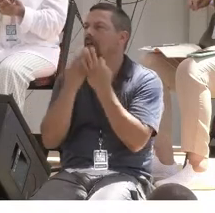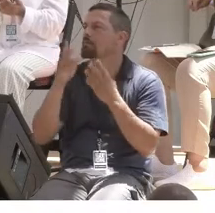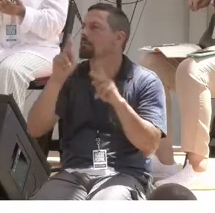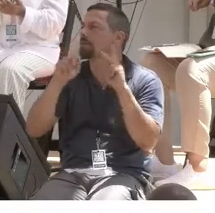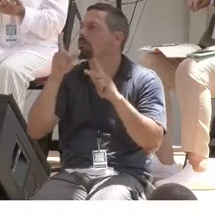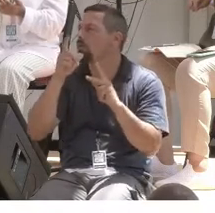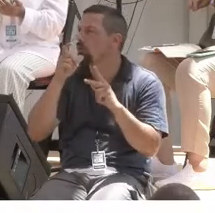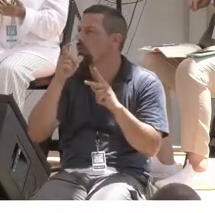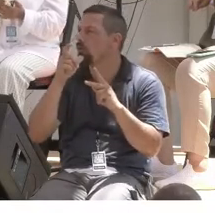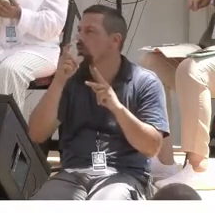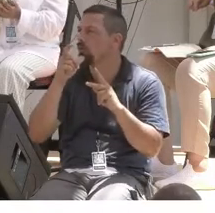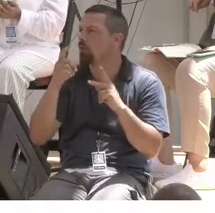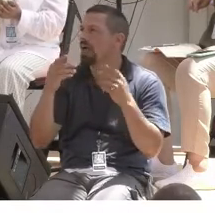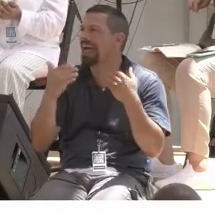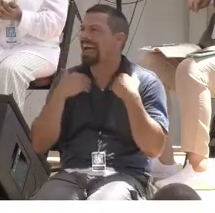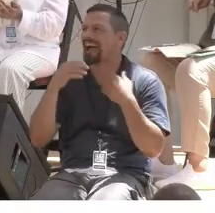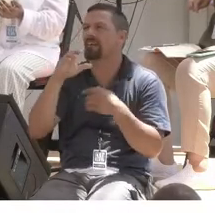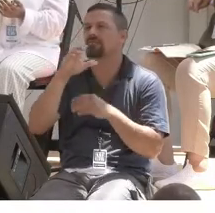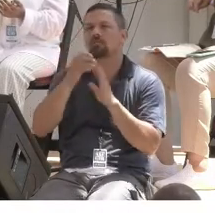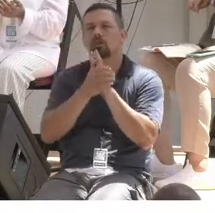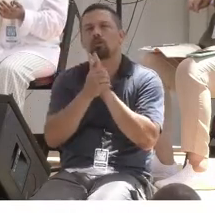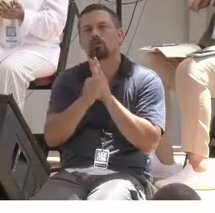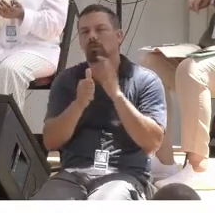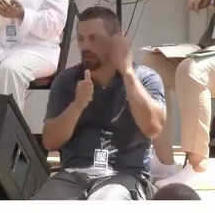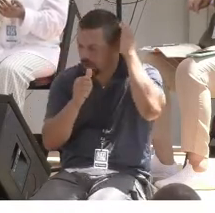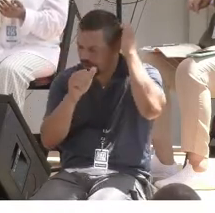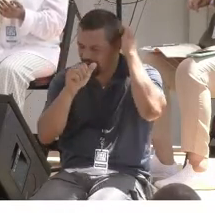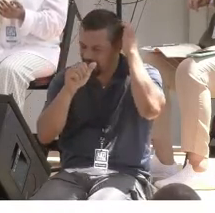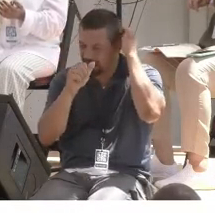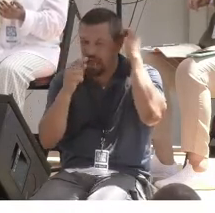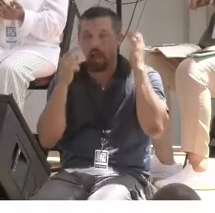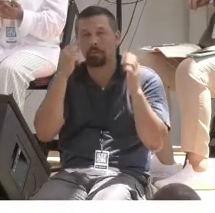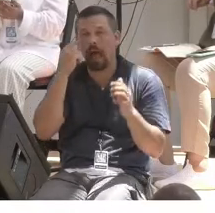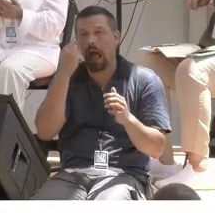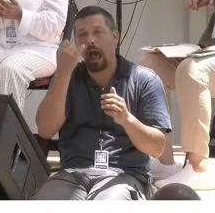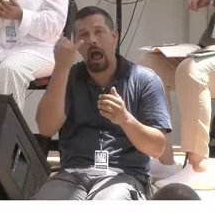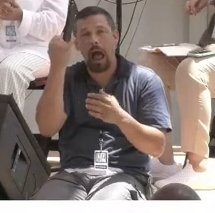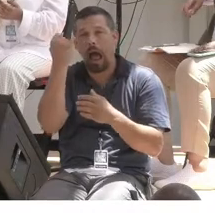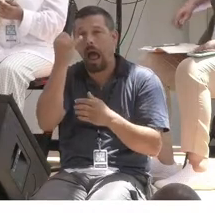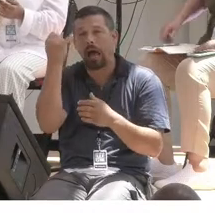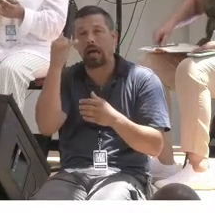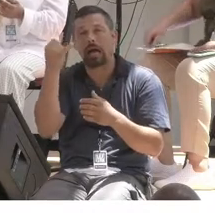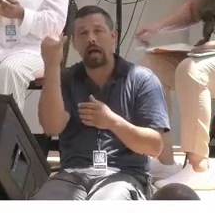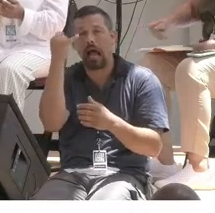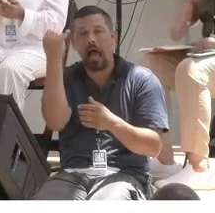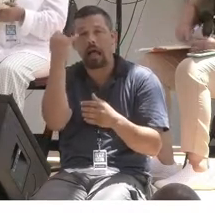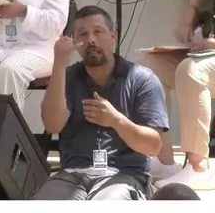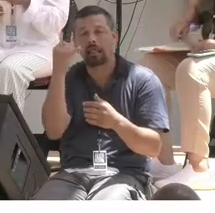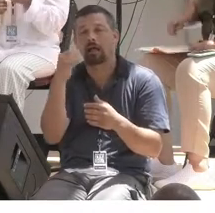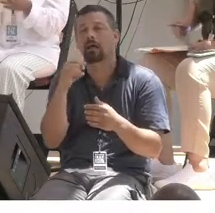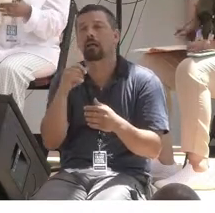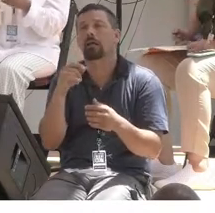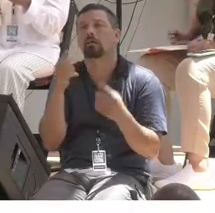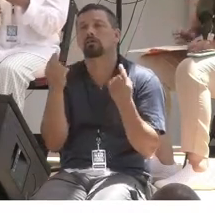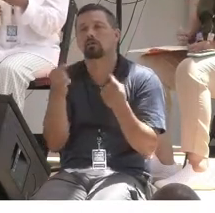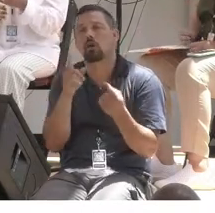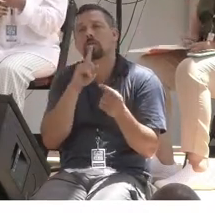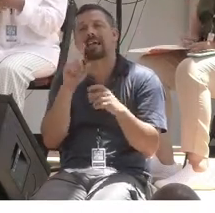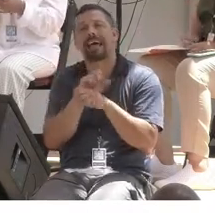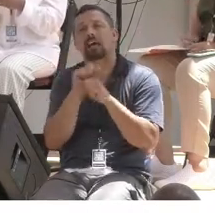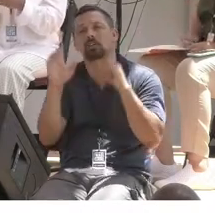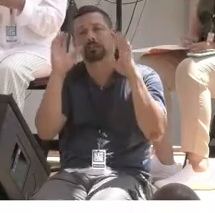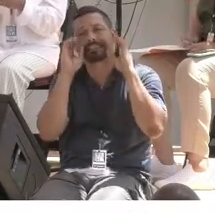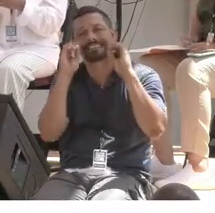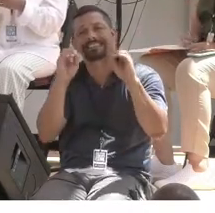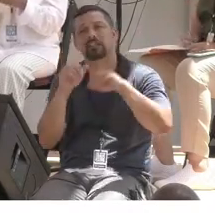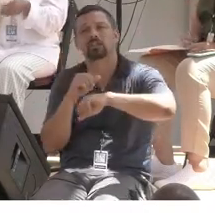have the craft of kahl, which is the eyeliner, the black one, and they actually teach